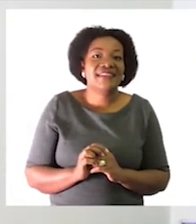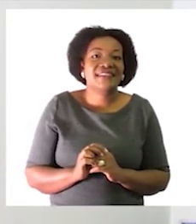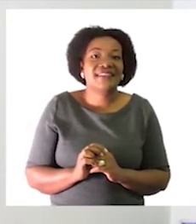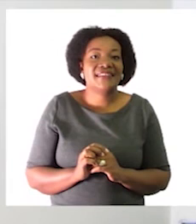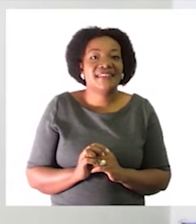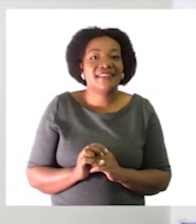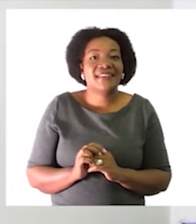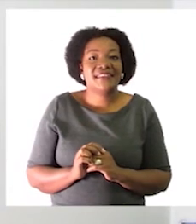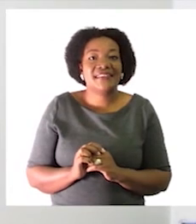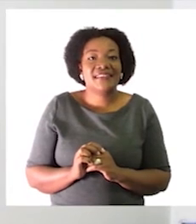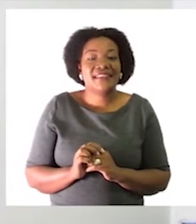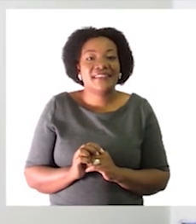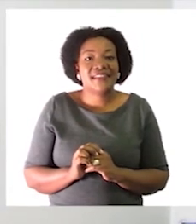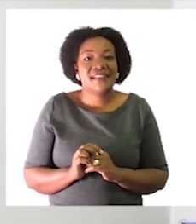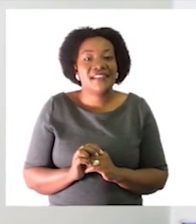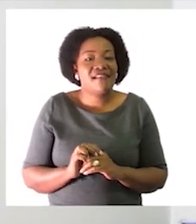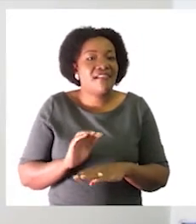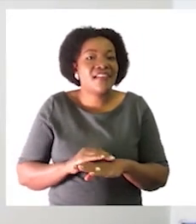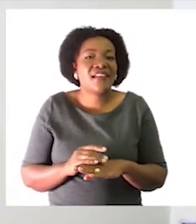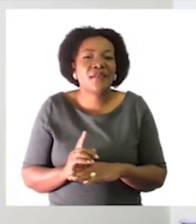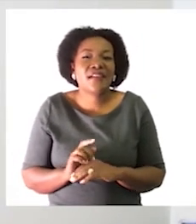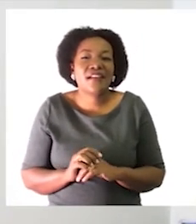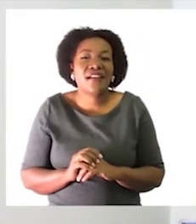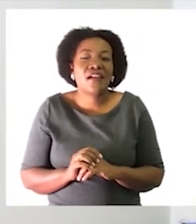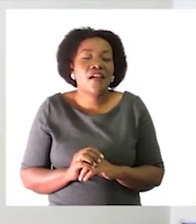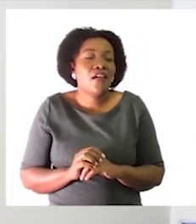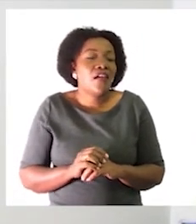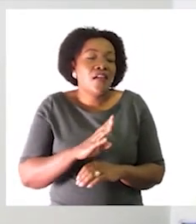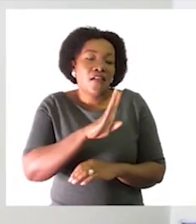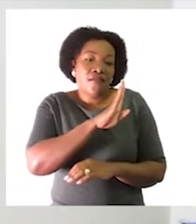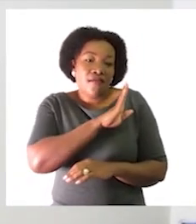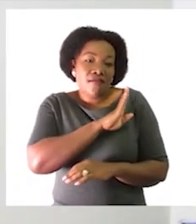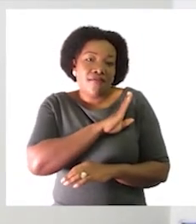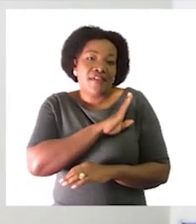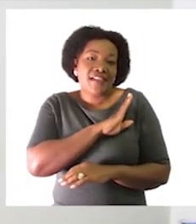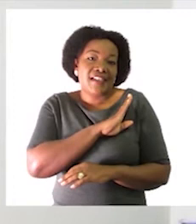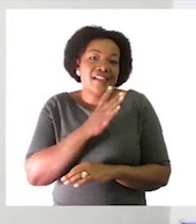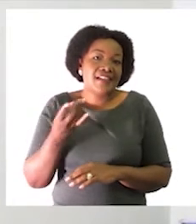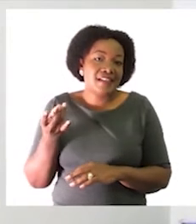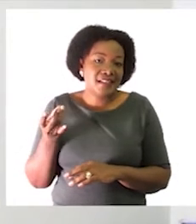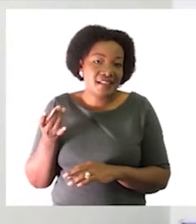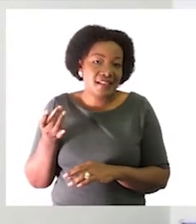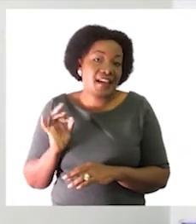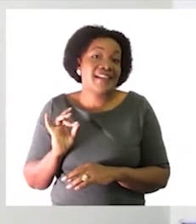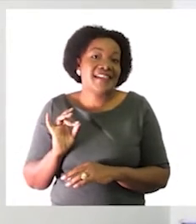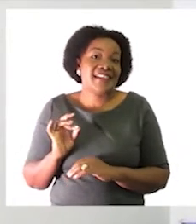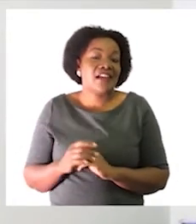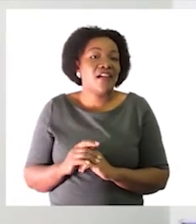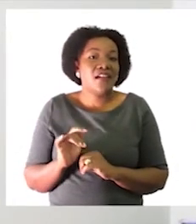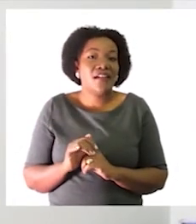Okay, number, let's say, for example, 49. 48, we have a number 48